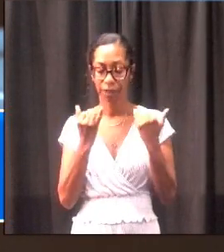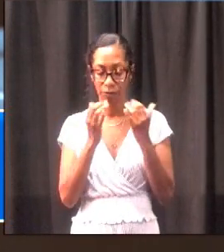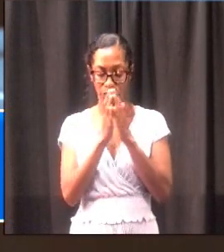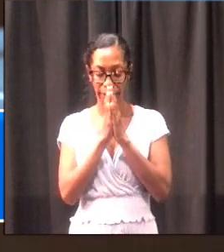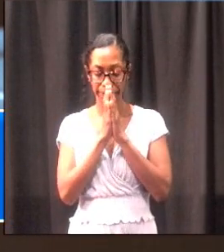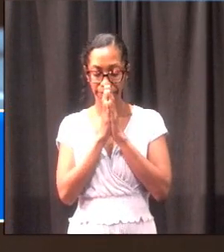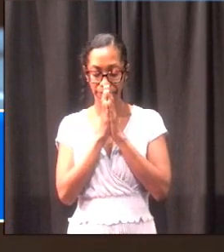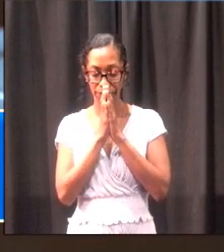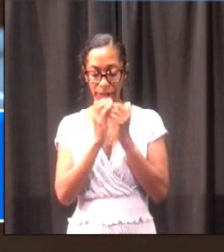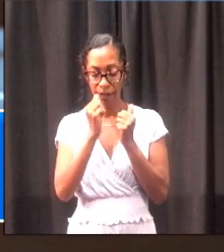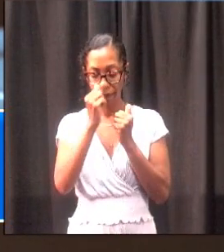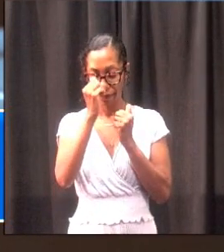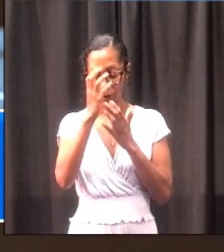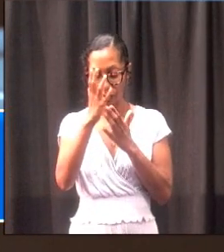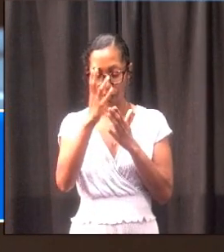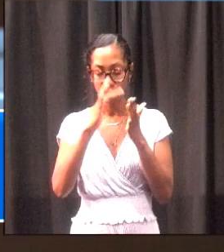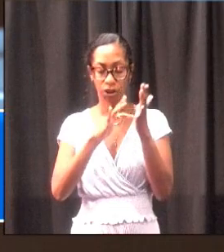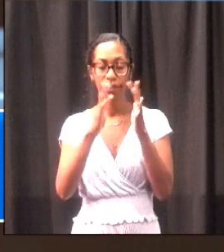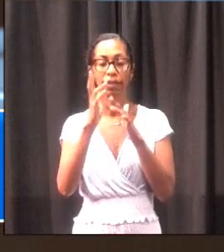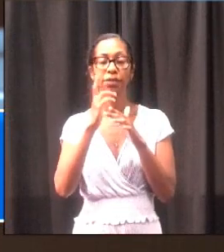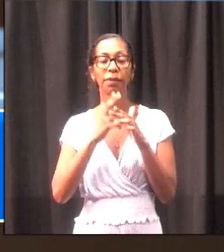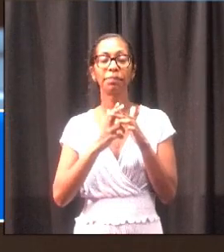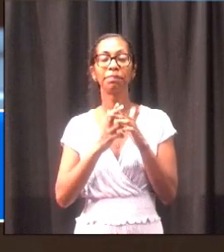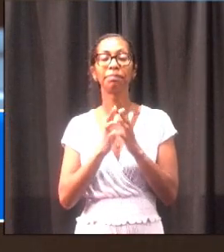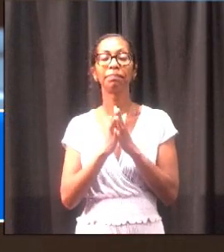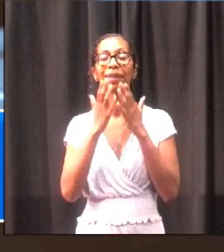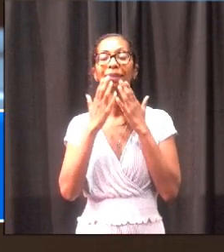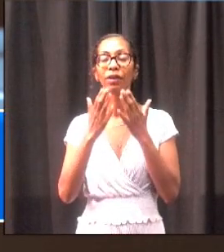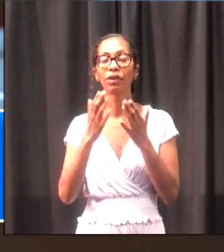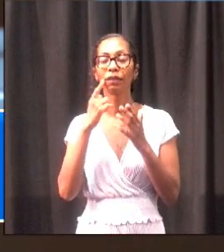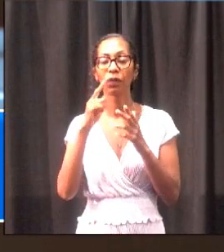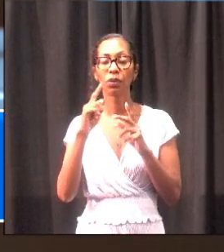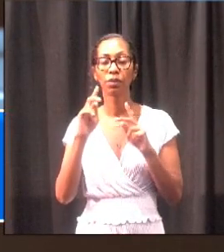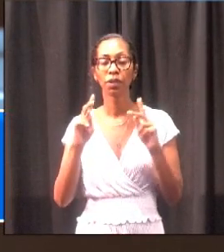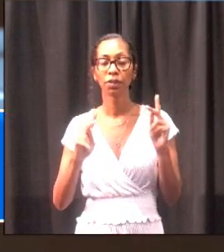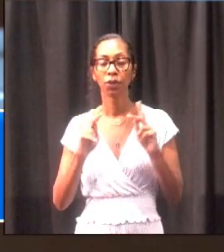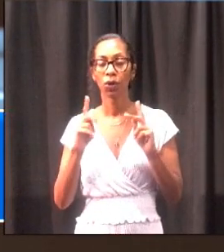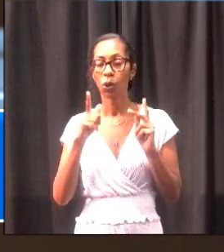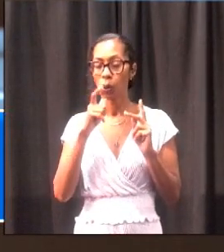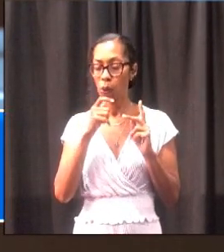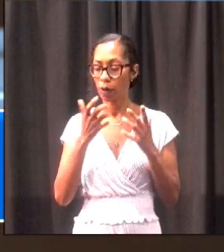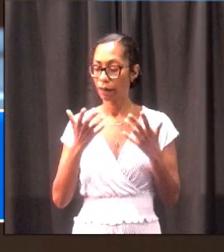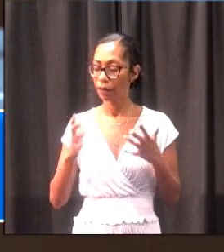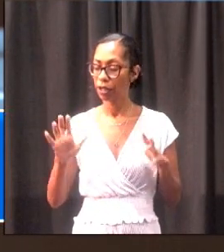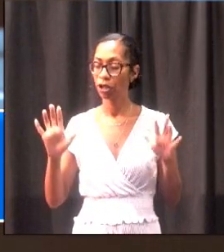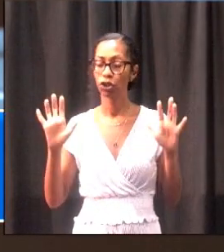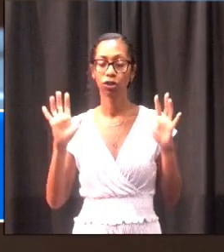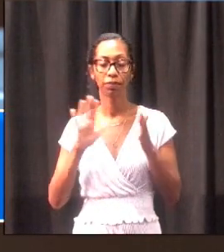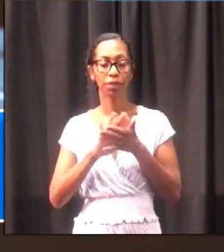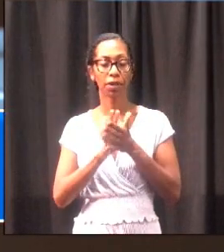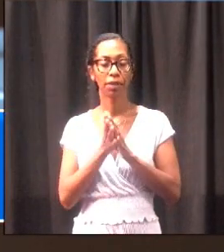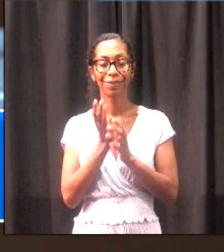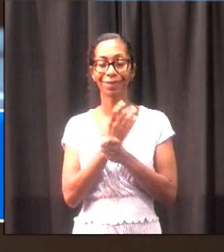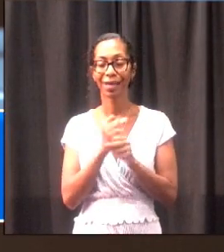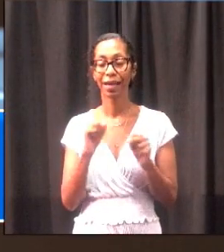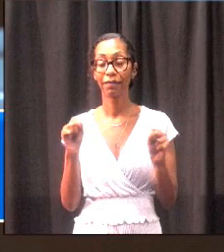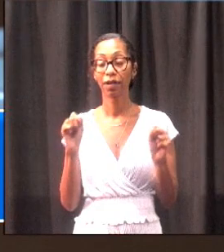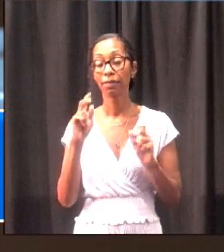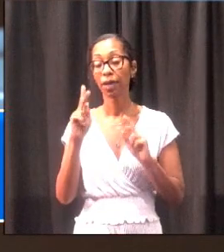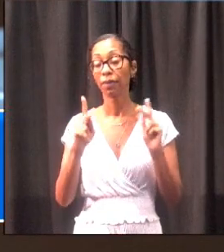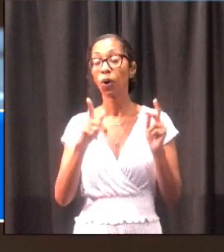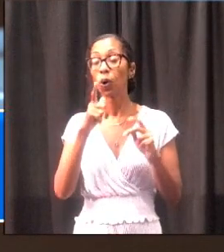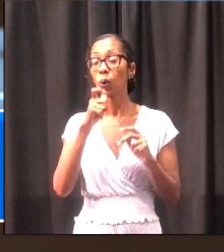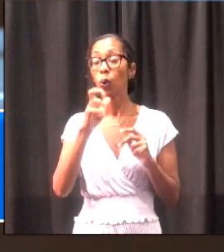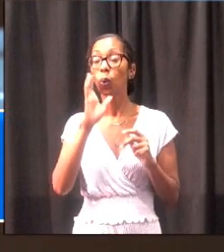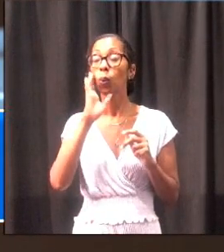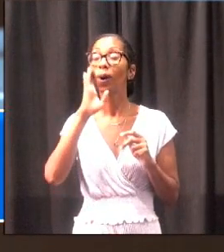Father, in the name of Jesus, thank you for those of us who have given their life to Christ and those who will give their life